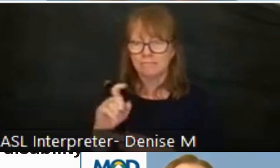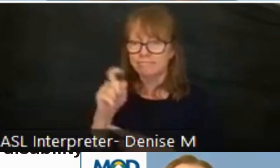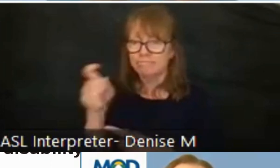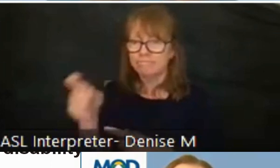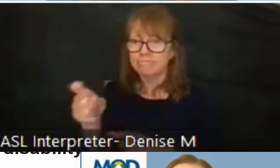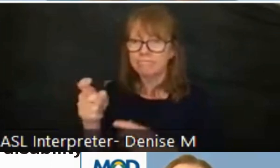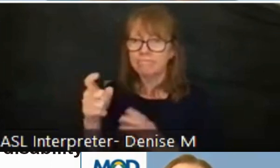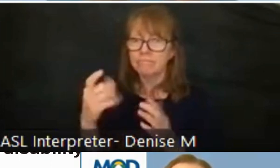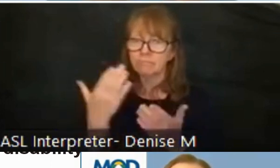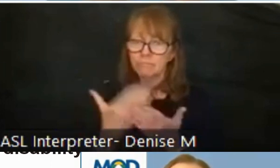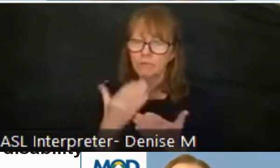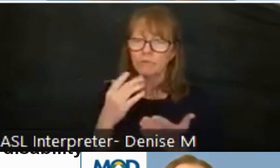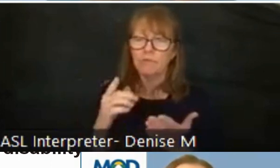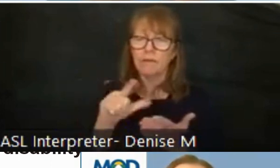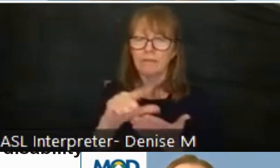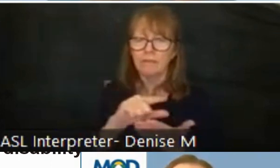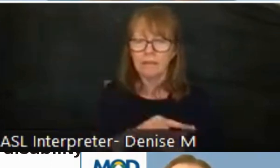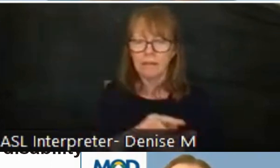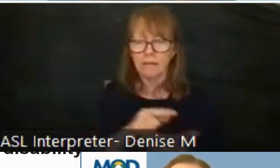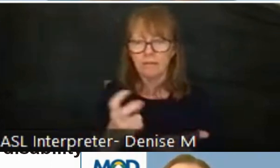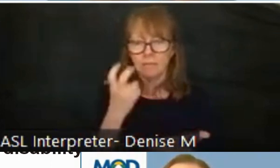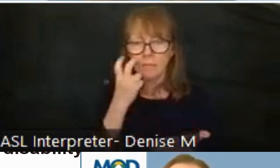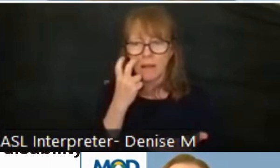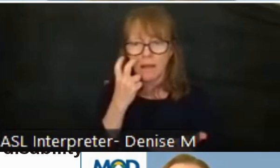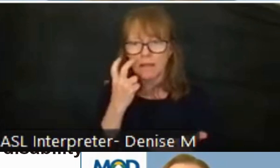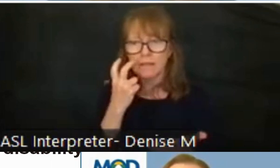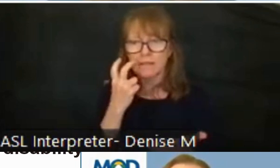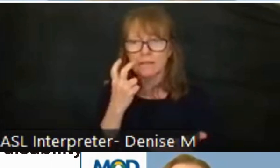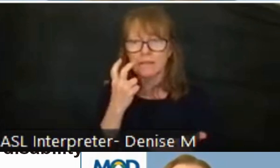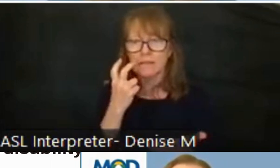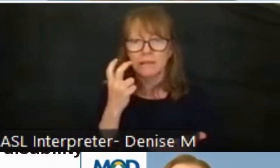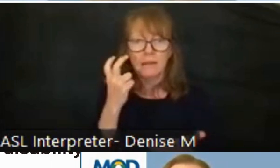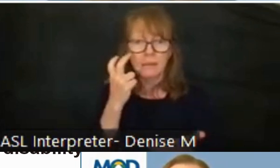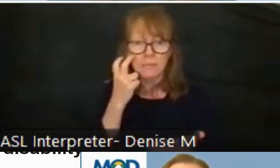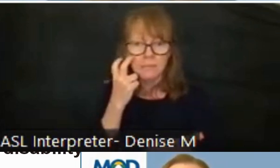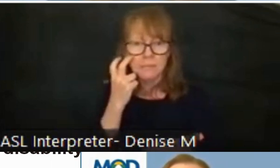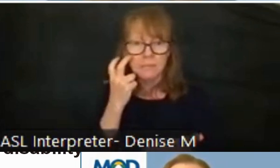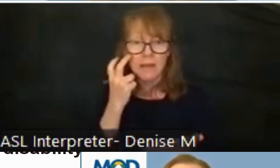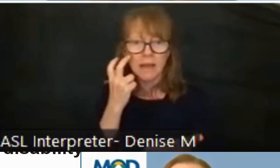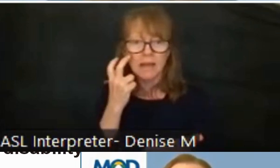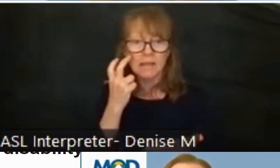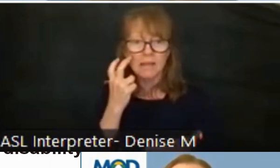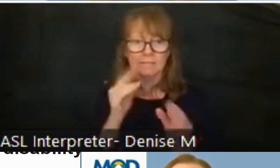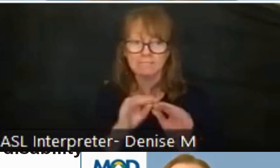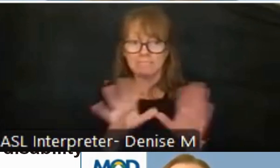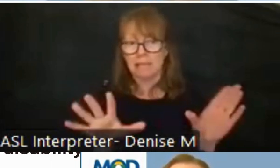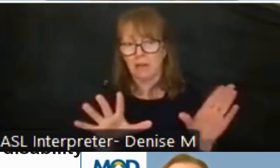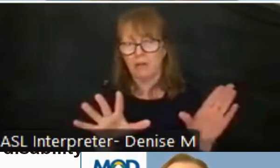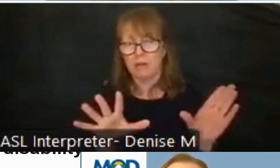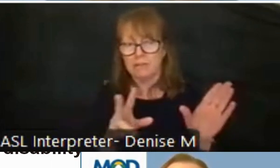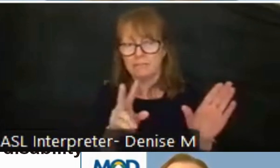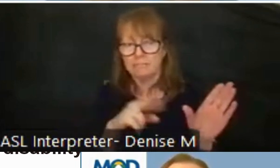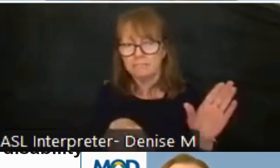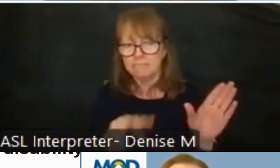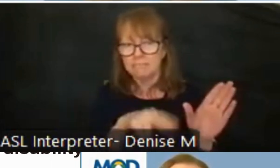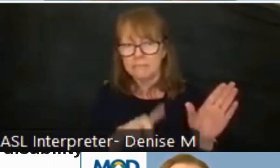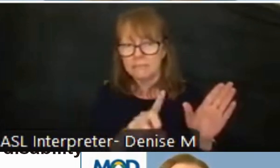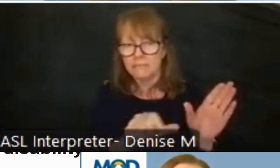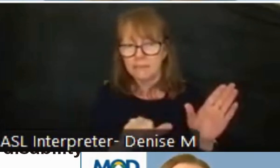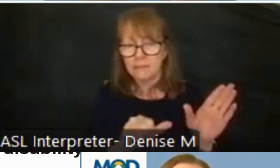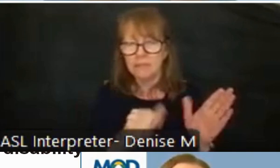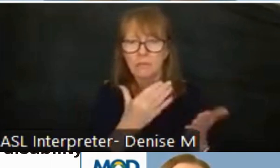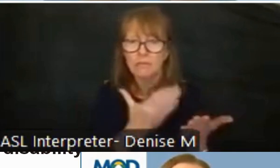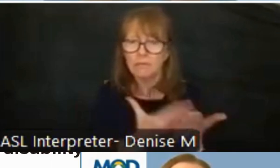example, though in many cases, blindness is an apparent disability, so the verification wouldn't be necessary. Do note